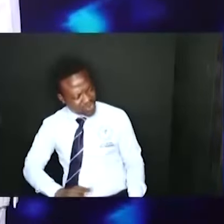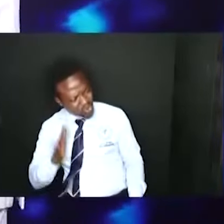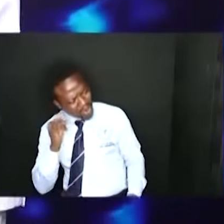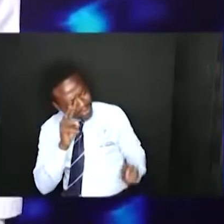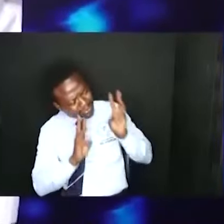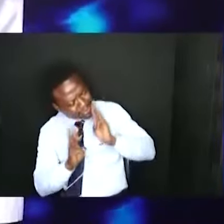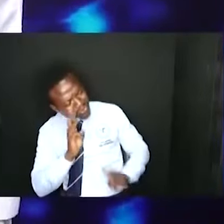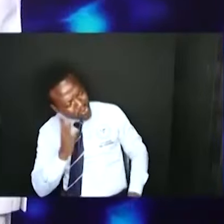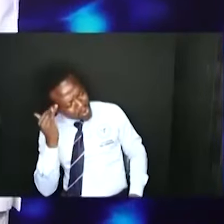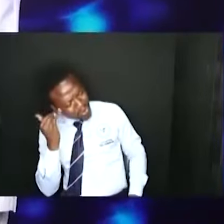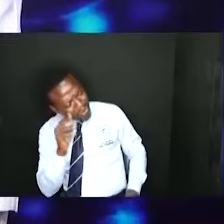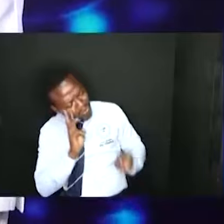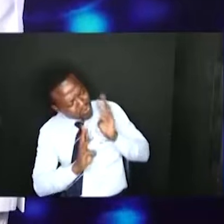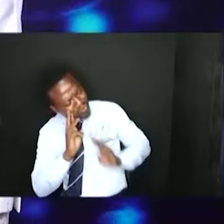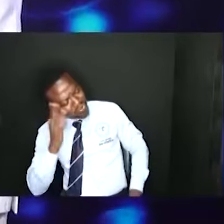weep.